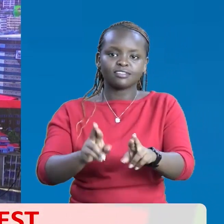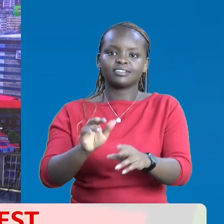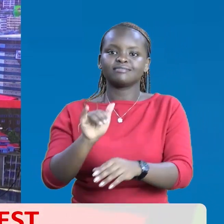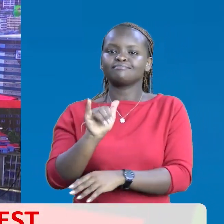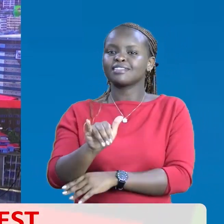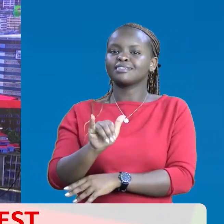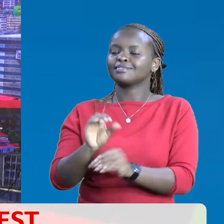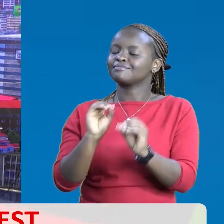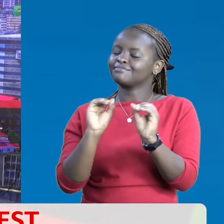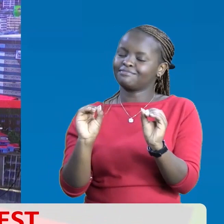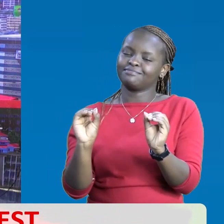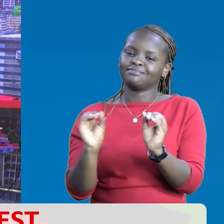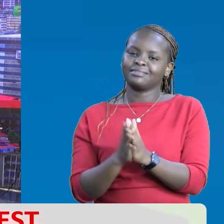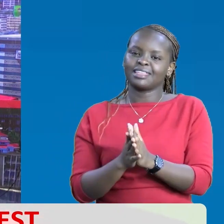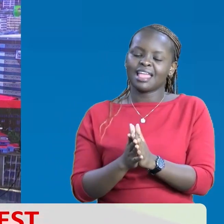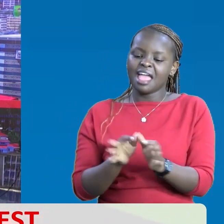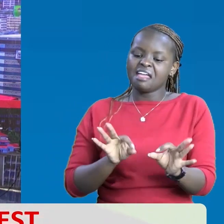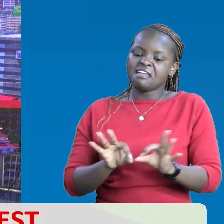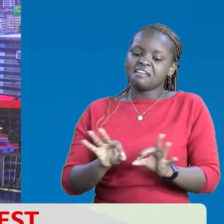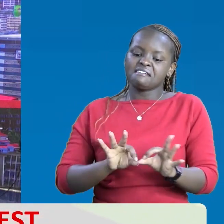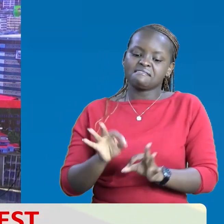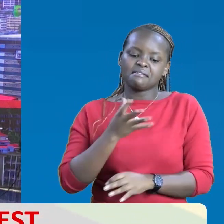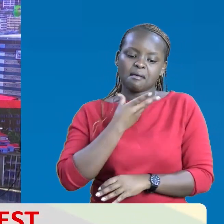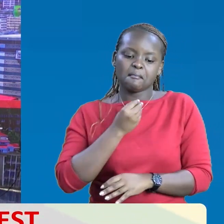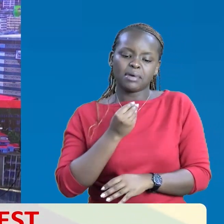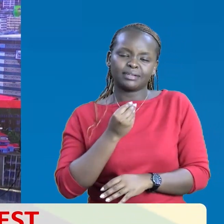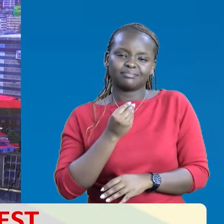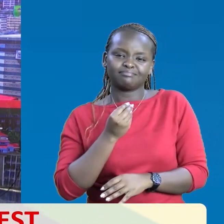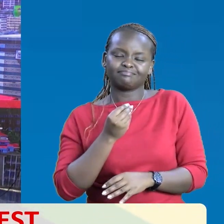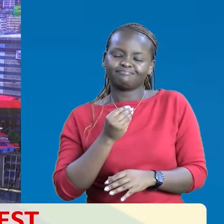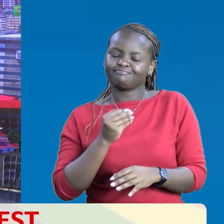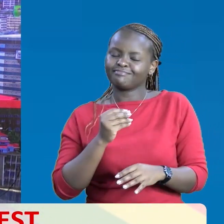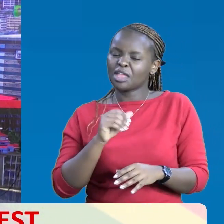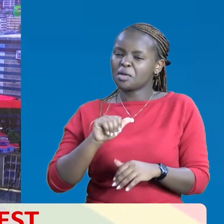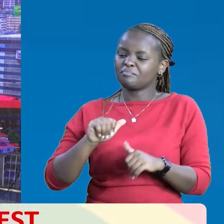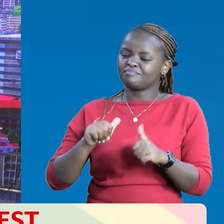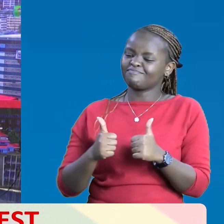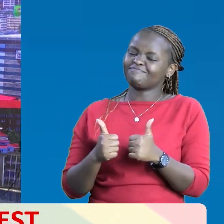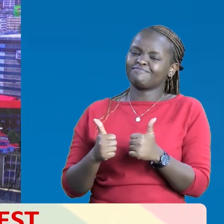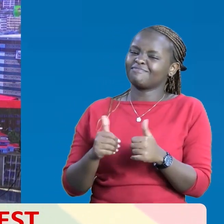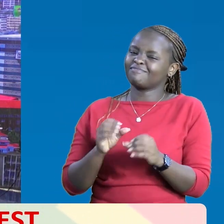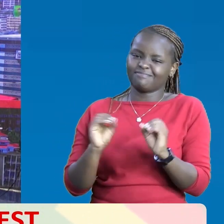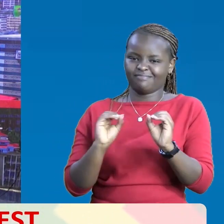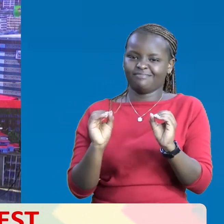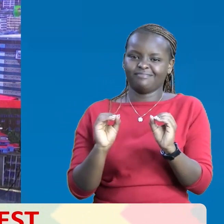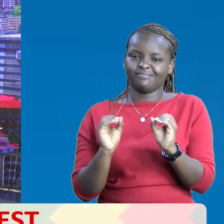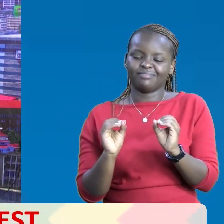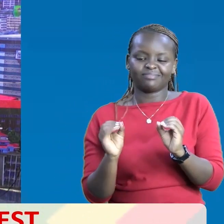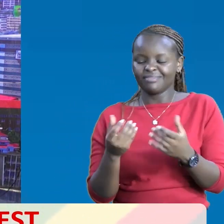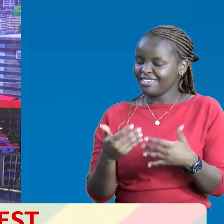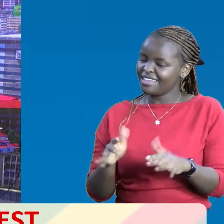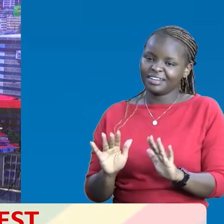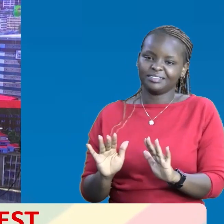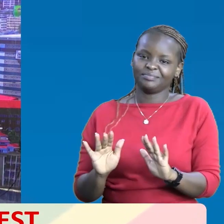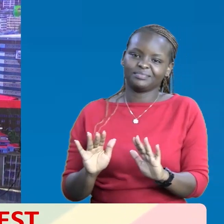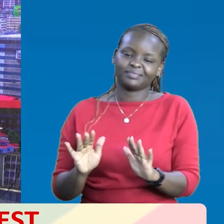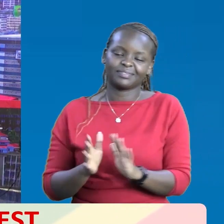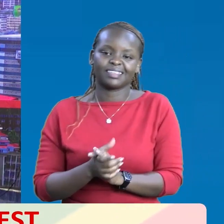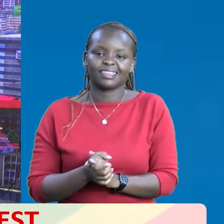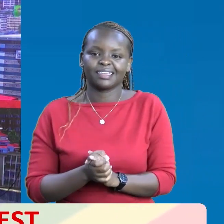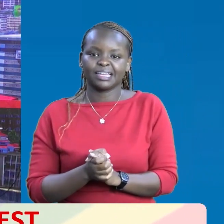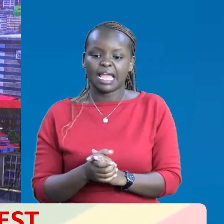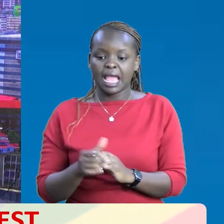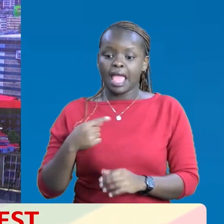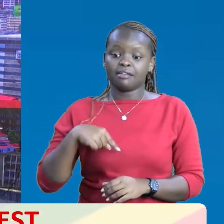girl. Kama baby boy afiki bei, sawa. Sawa, lakini don't be too hard on the Monday. DJ hapa amesikia. Jo, acha nikishow.